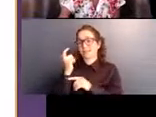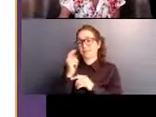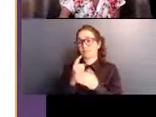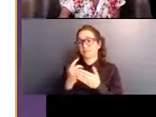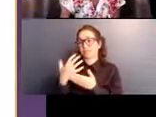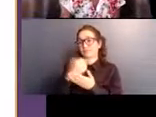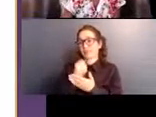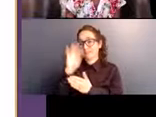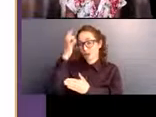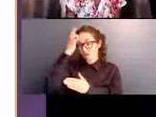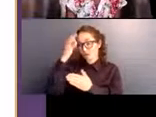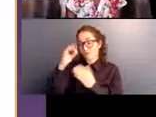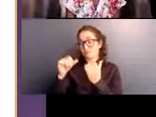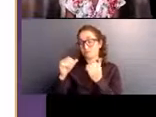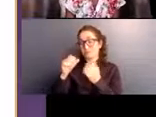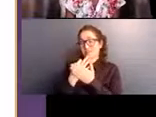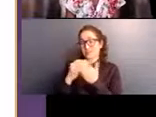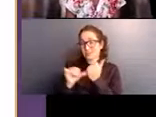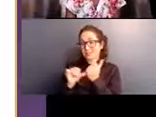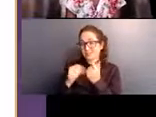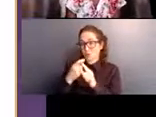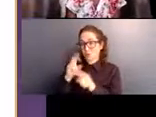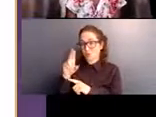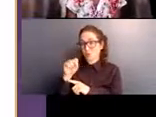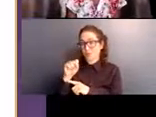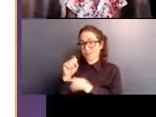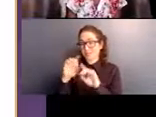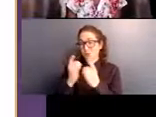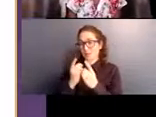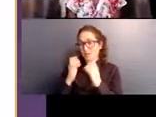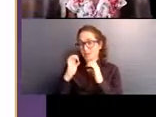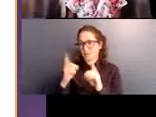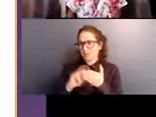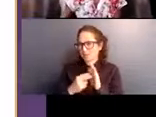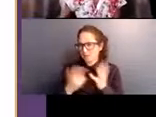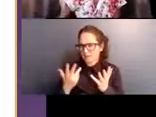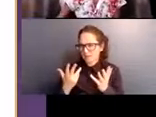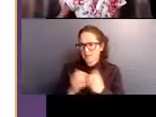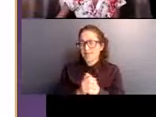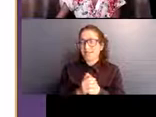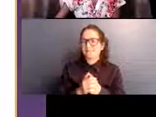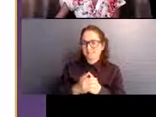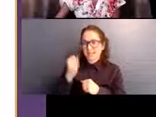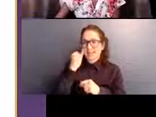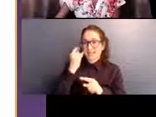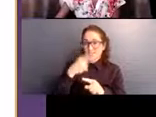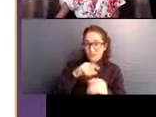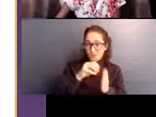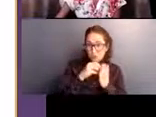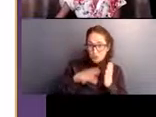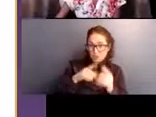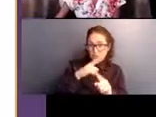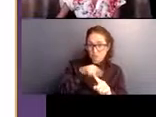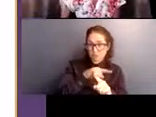assistance from the U.S. Department of Education. What does that mean? That as long as students